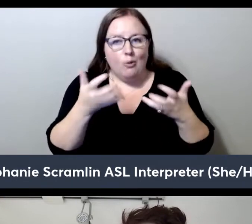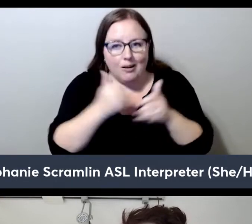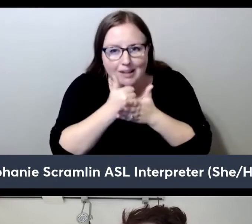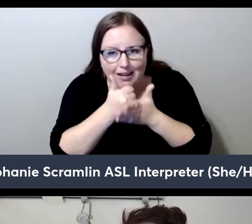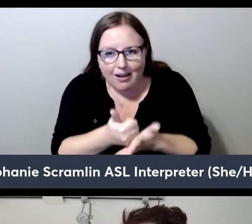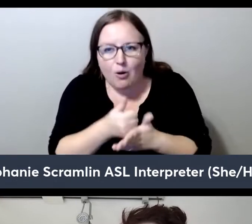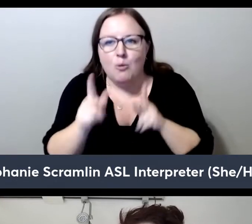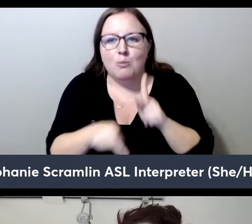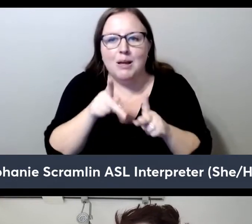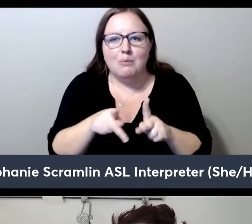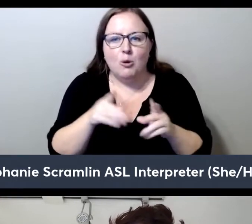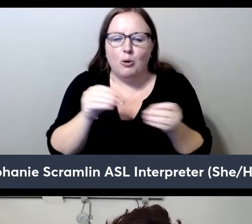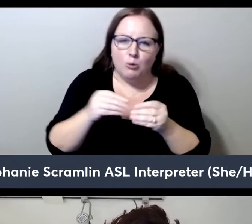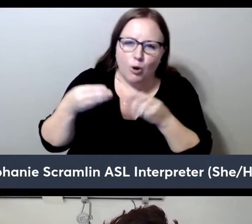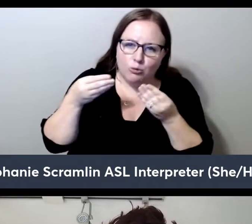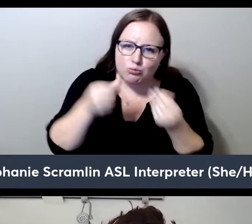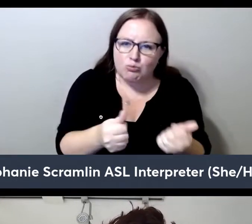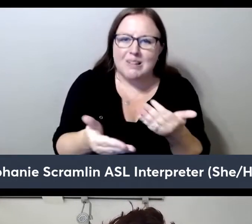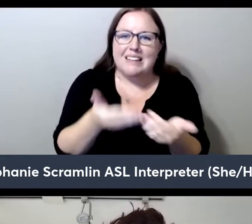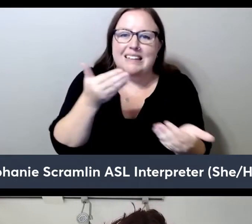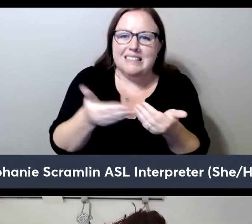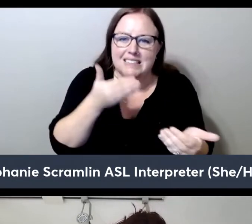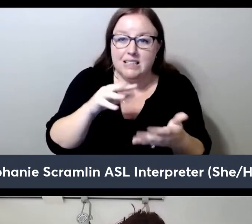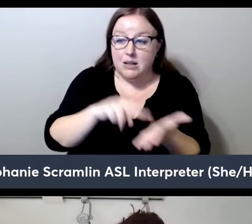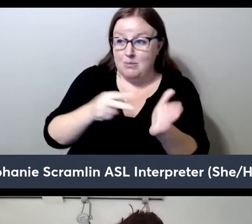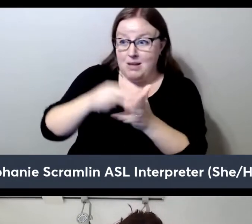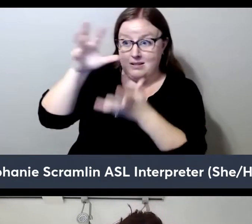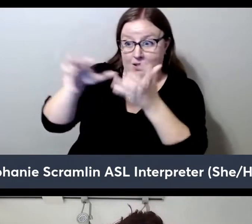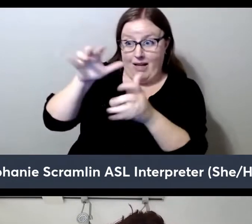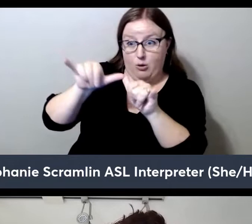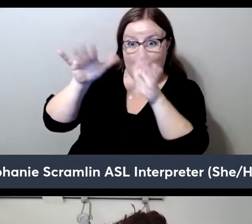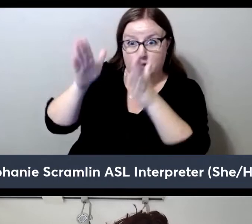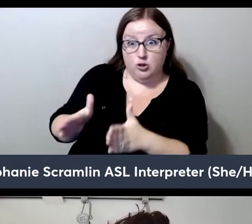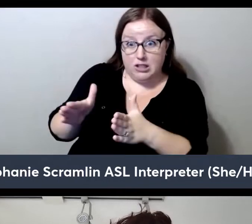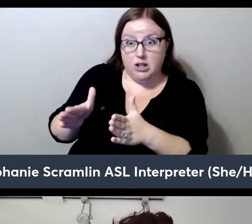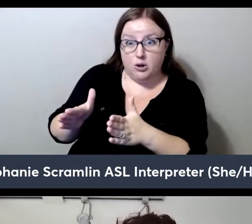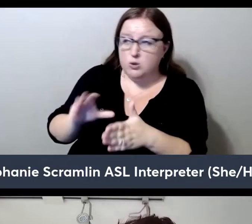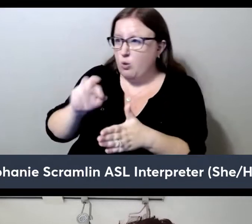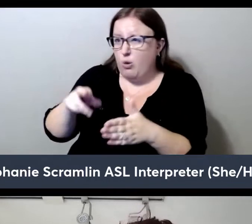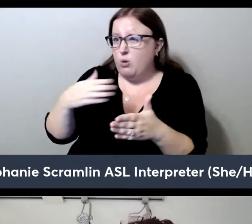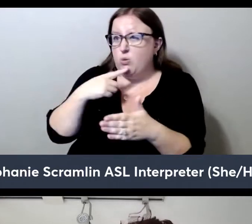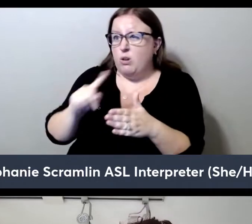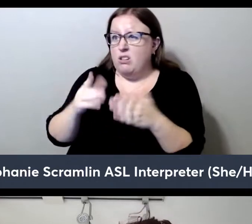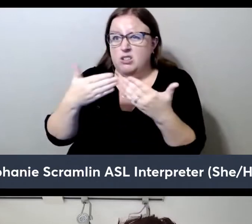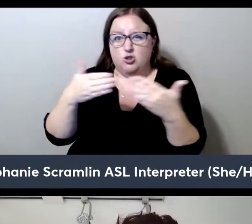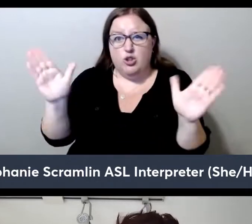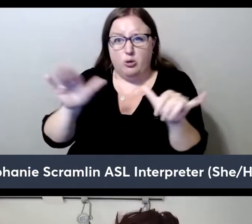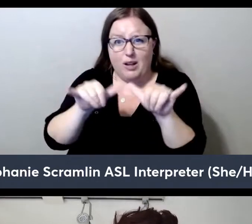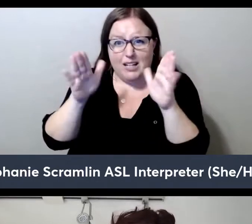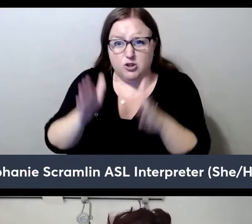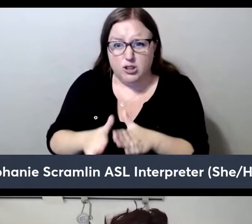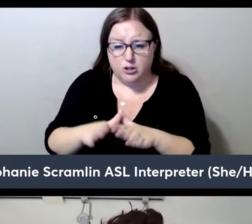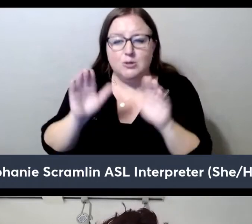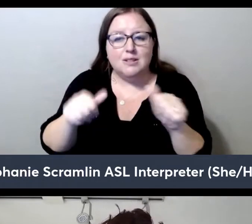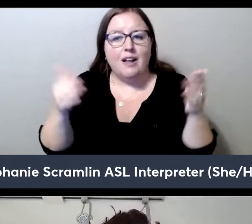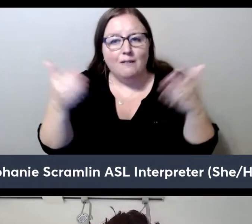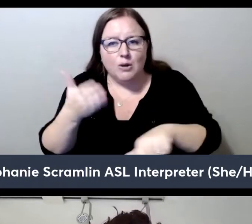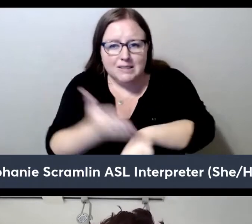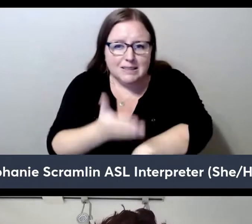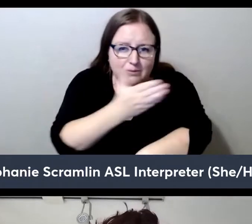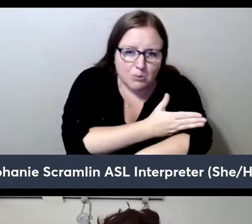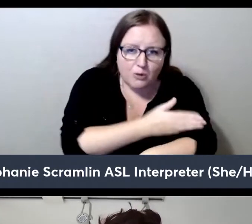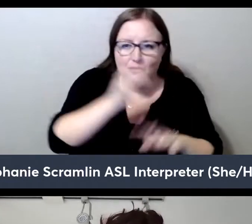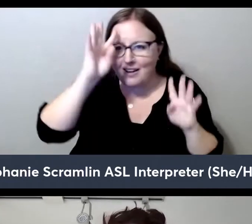how to make it easier so that cloud engineers or just engineers in general can focus on improving and